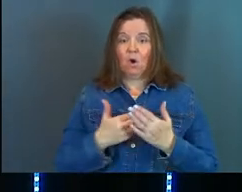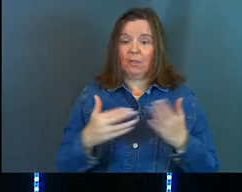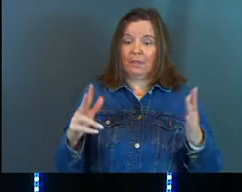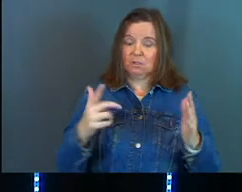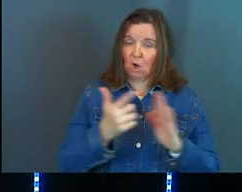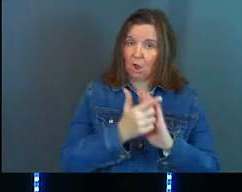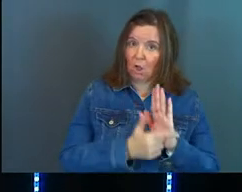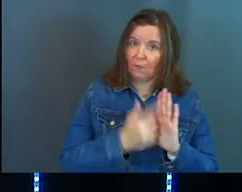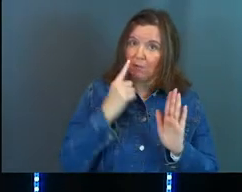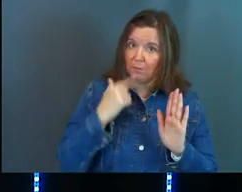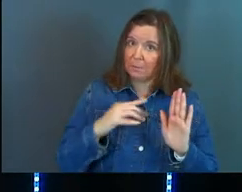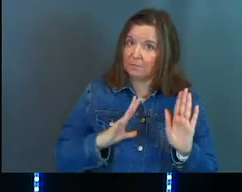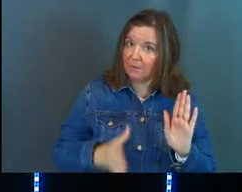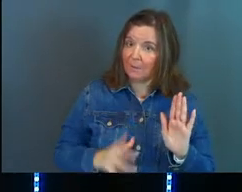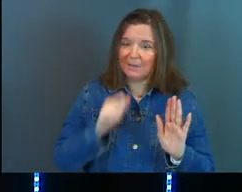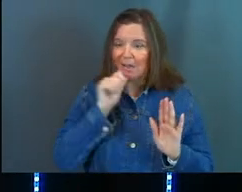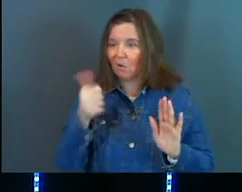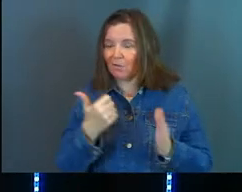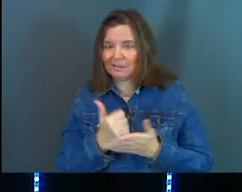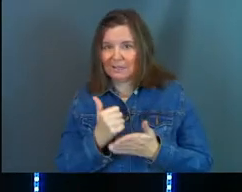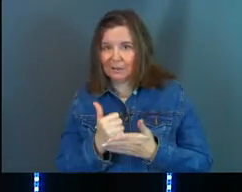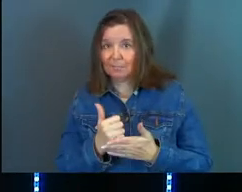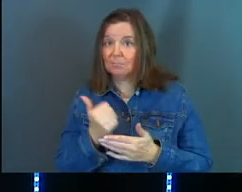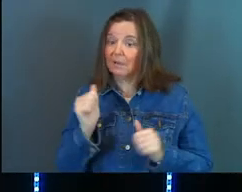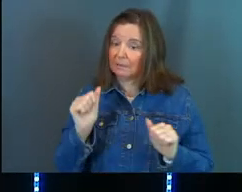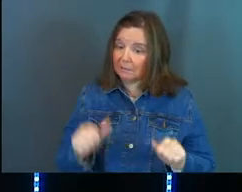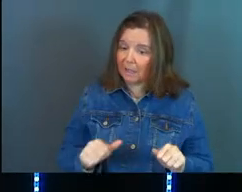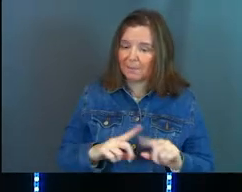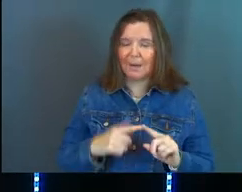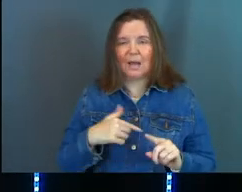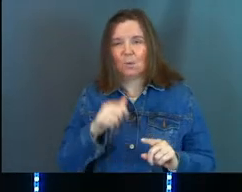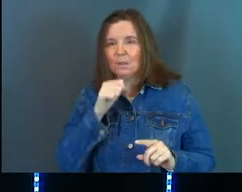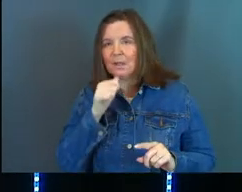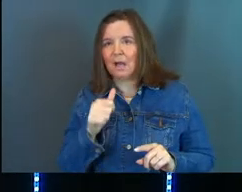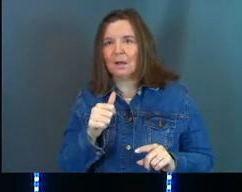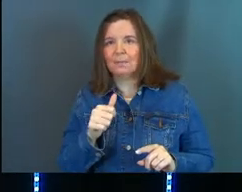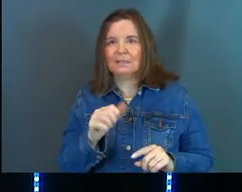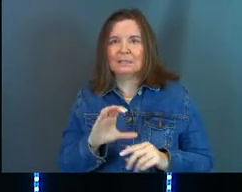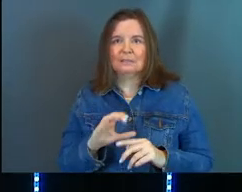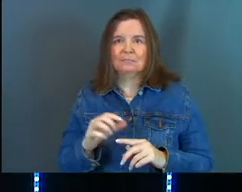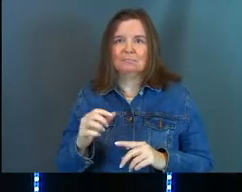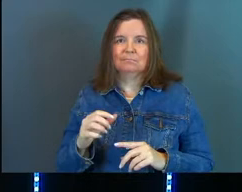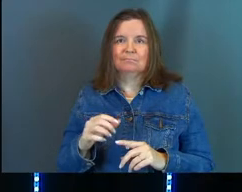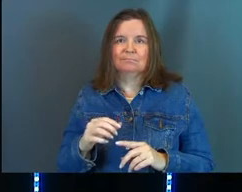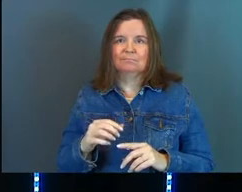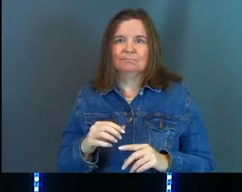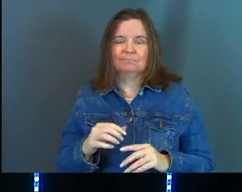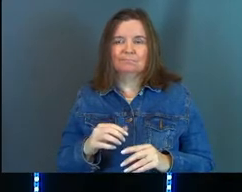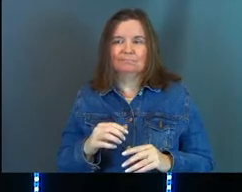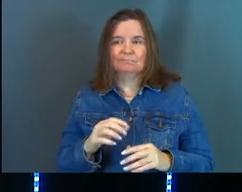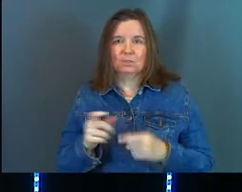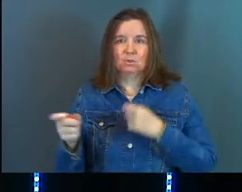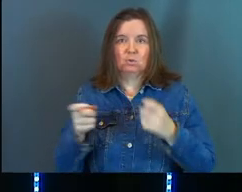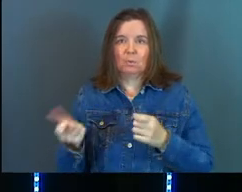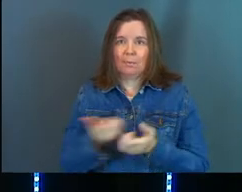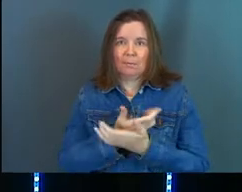for me, but not all things are helpful. All things are lawful for me, but I will not be dominated by